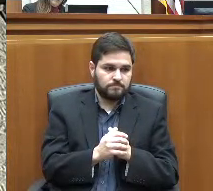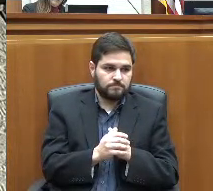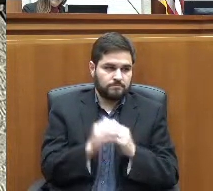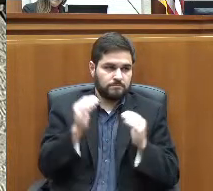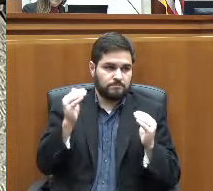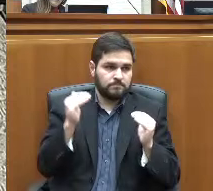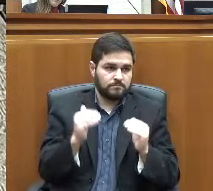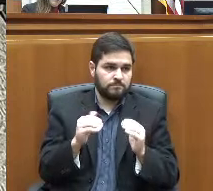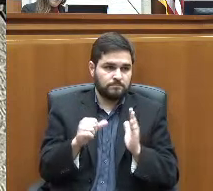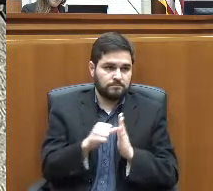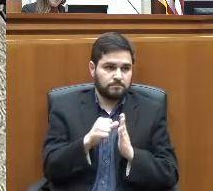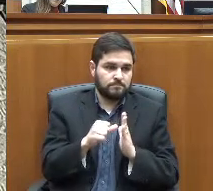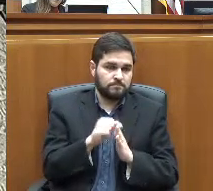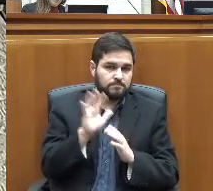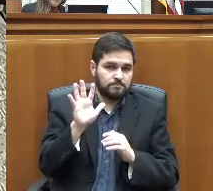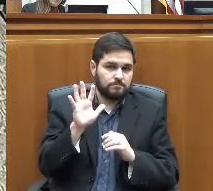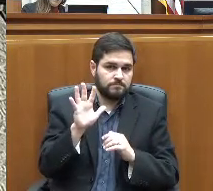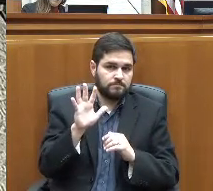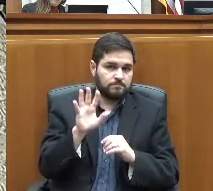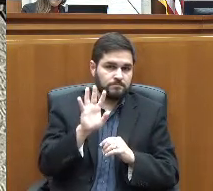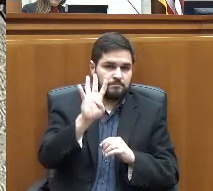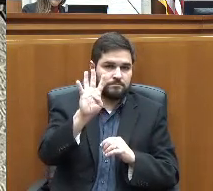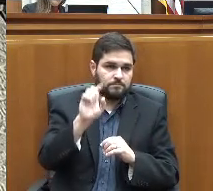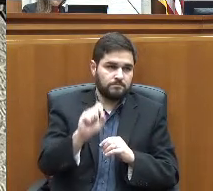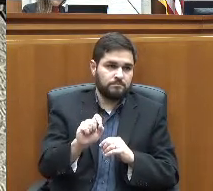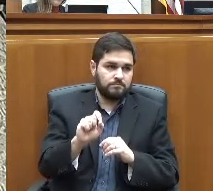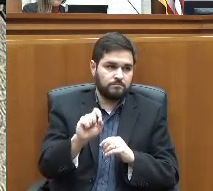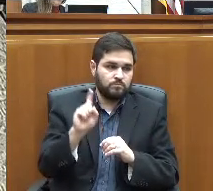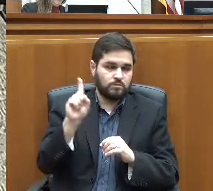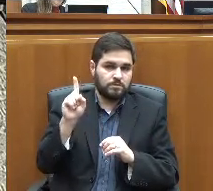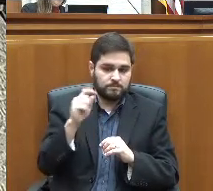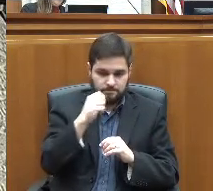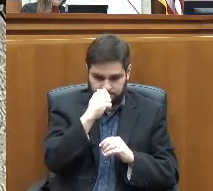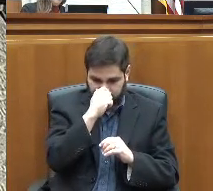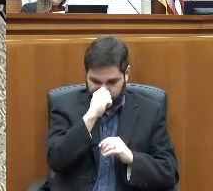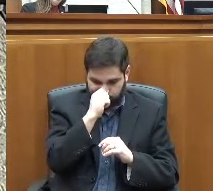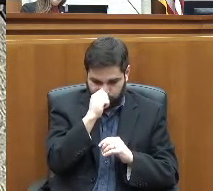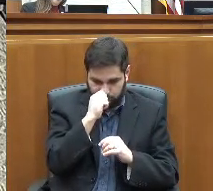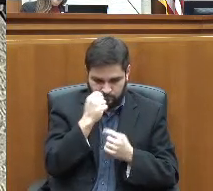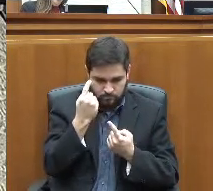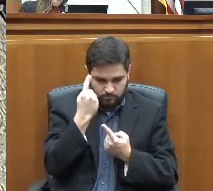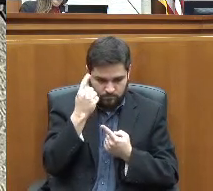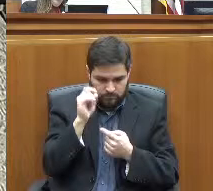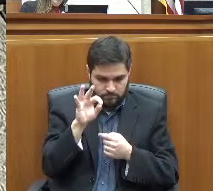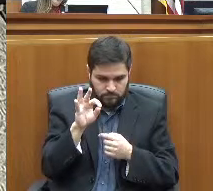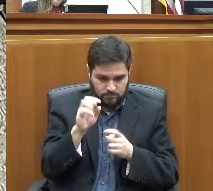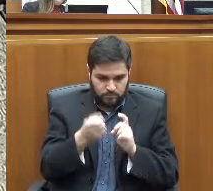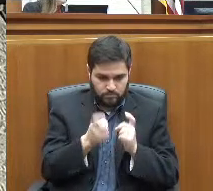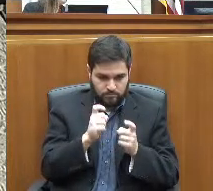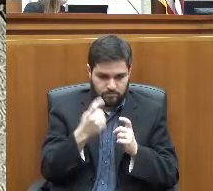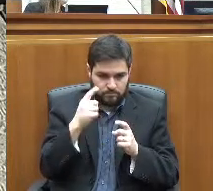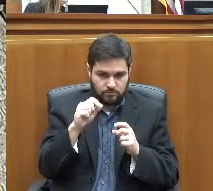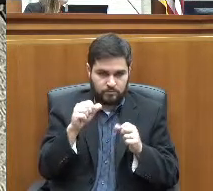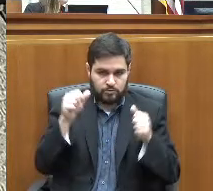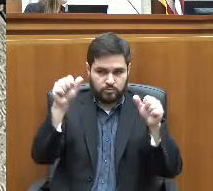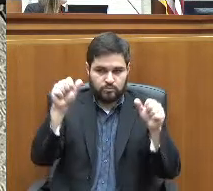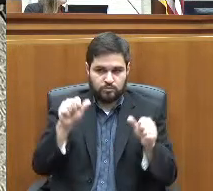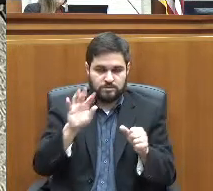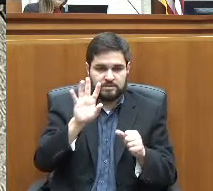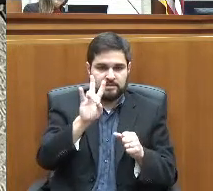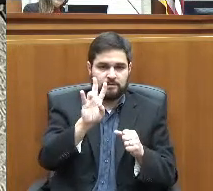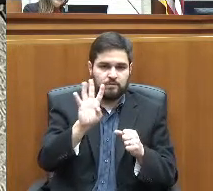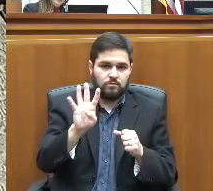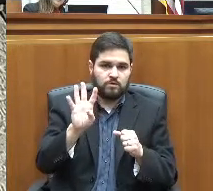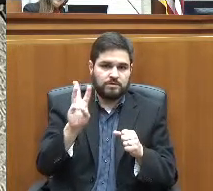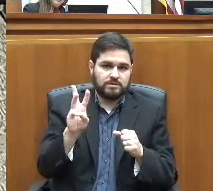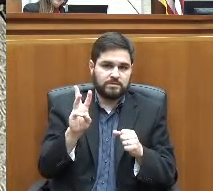Next item is on page 5, item 4.1. Consideration of revisions to Bulletin